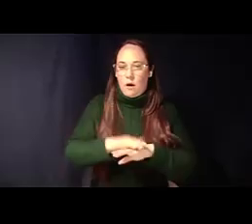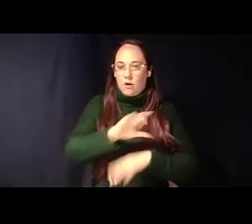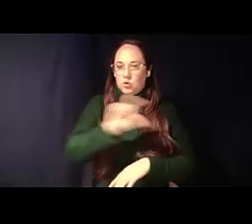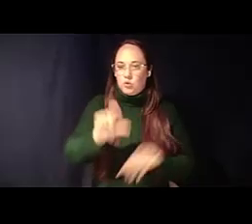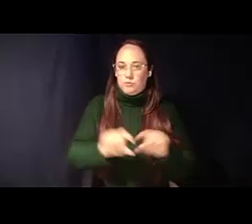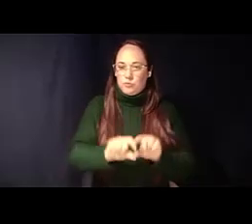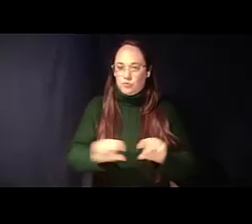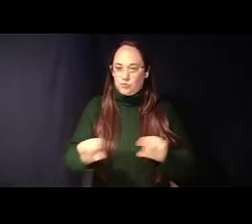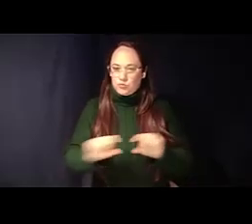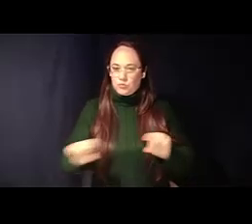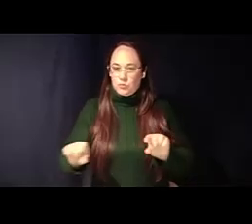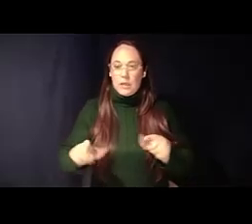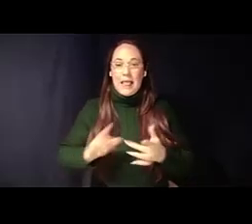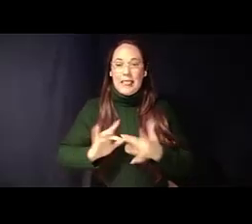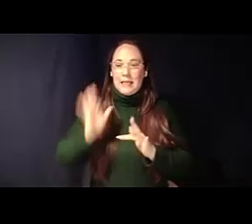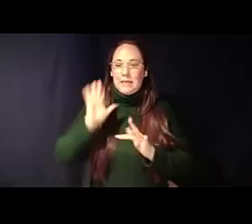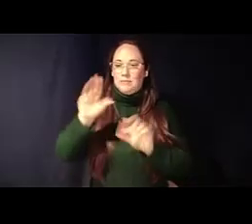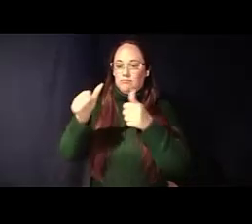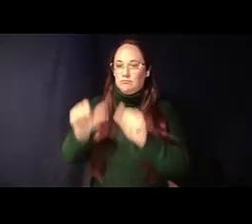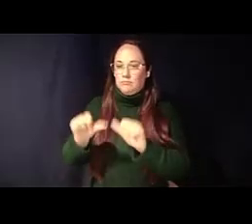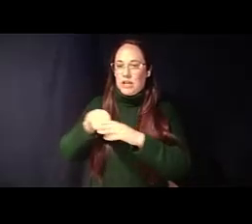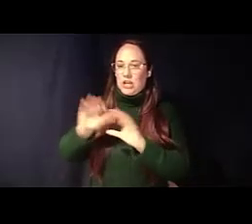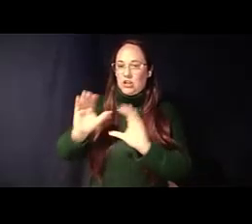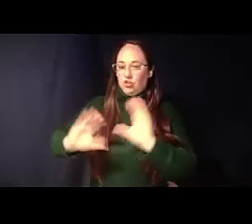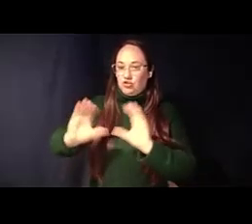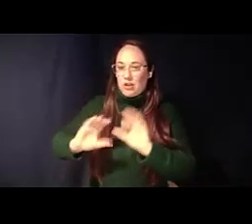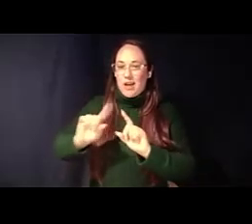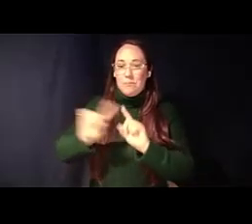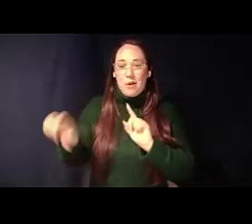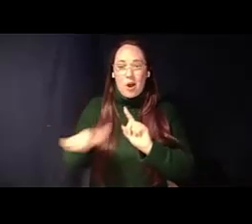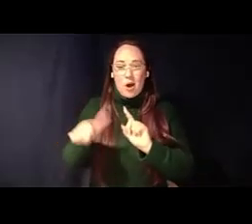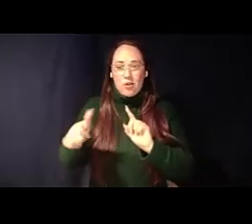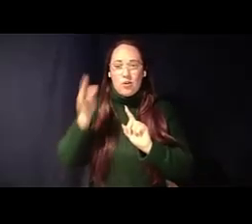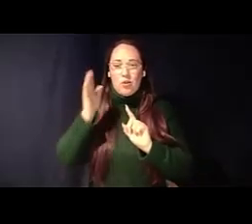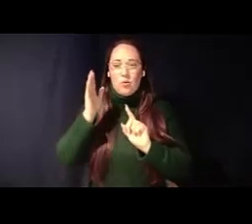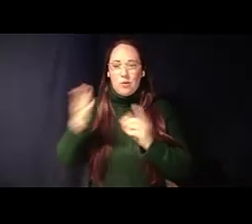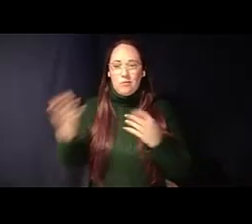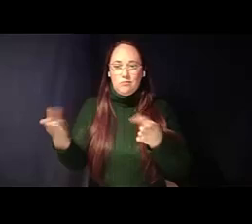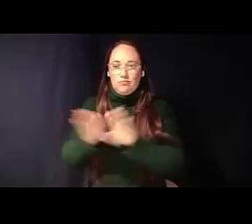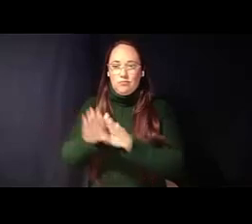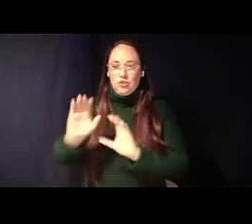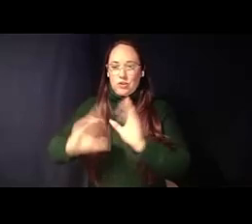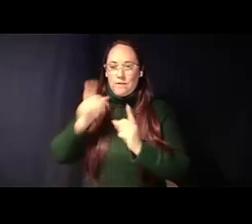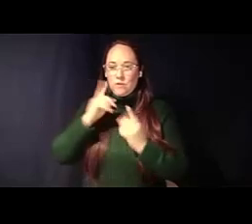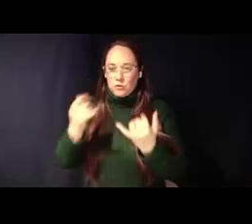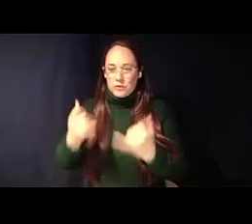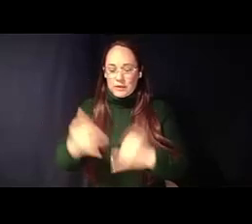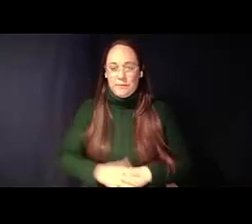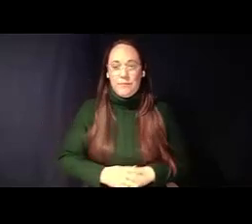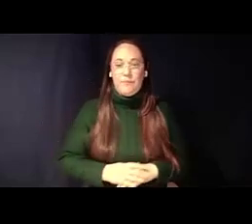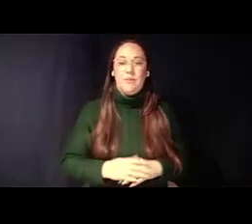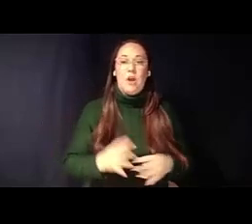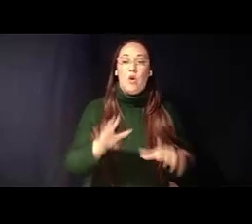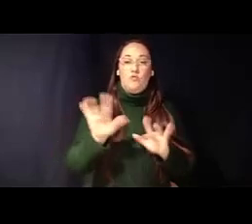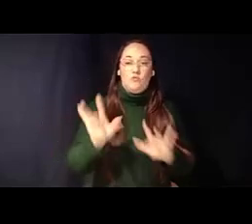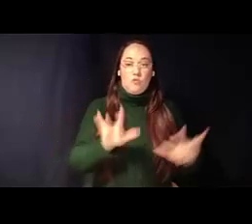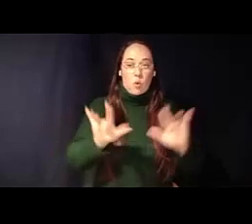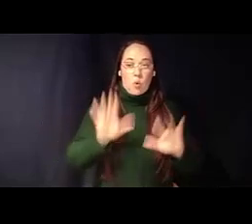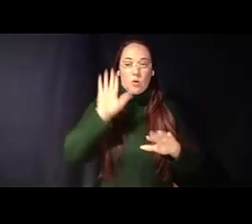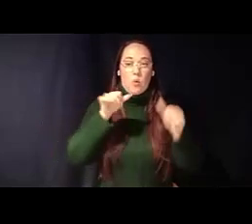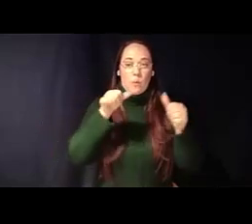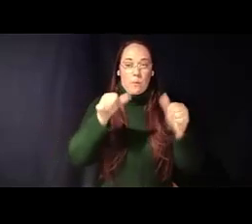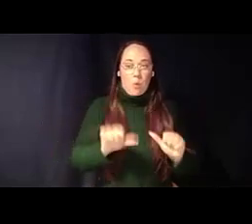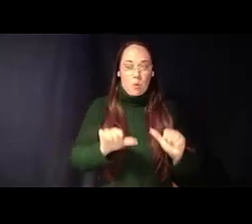American Sign Language and Spanish interpreter services are available by selecting the globe icon or interpretation pod on your Zoom